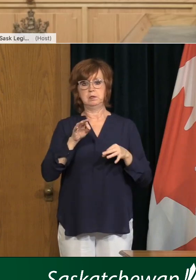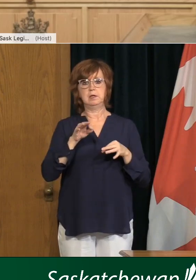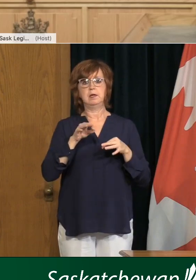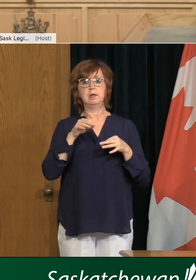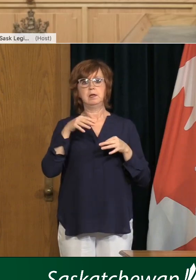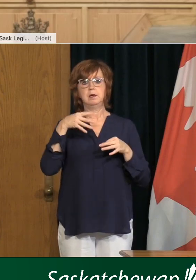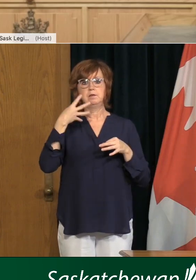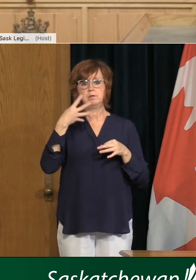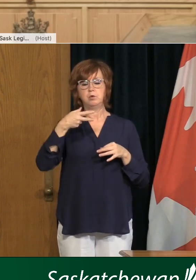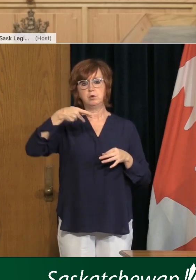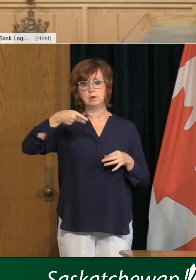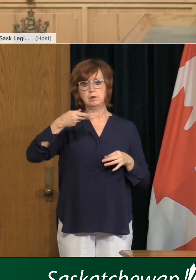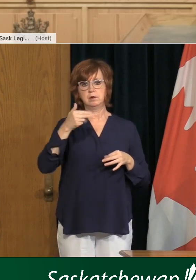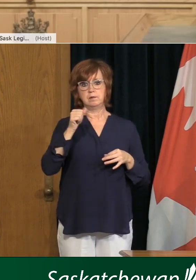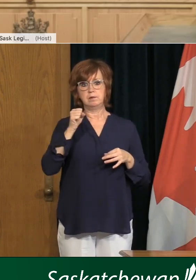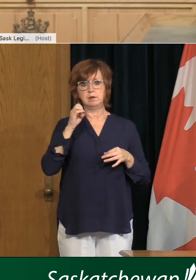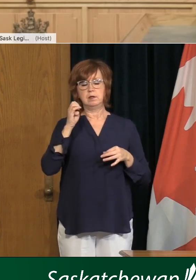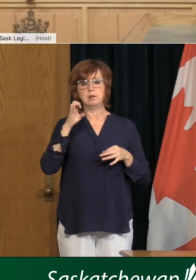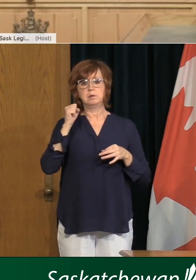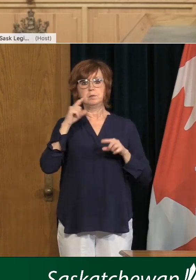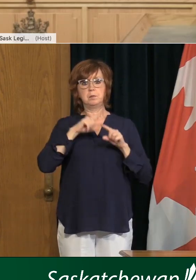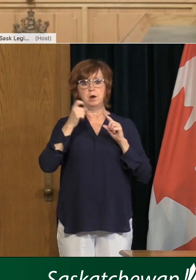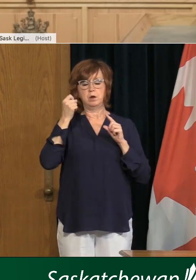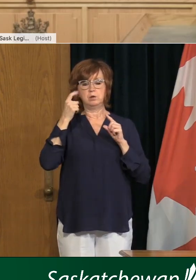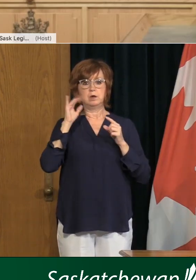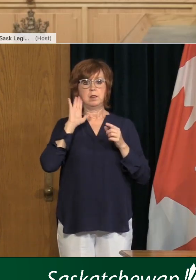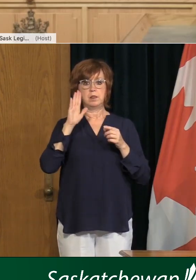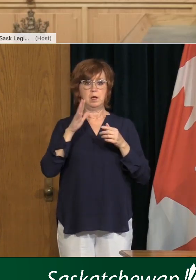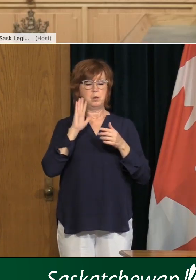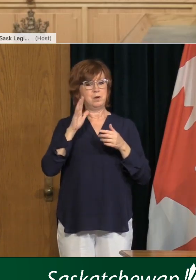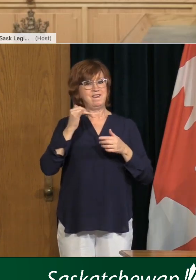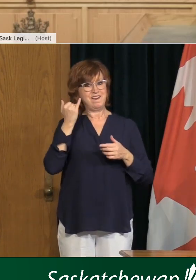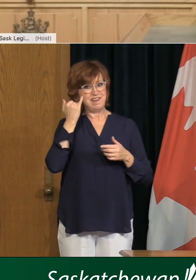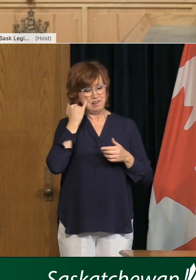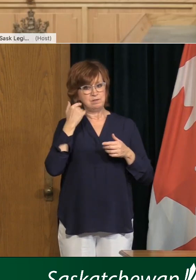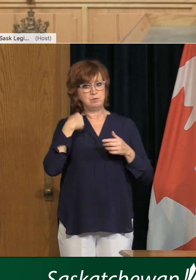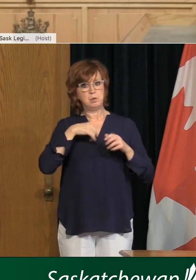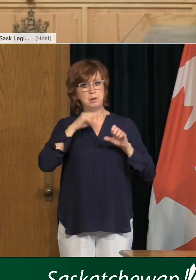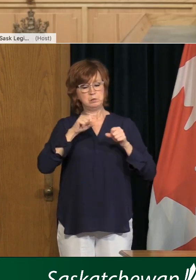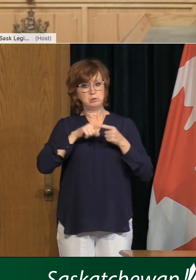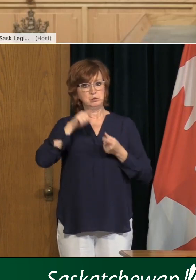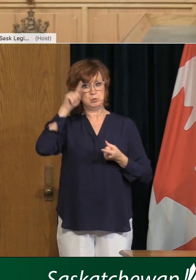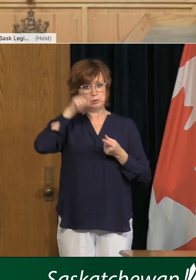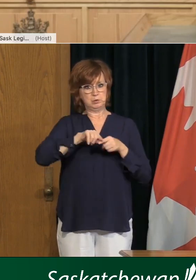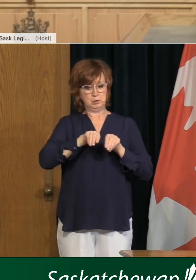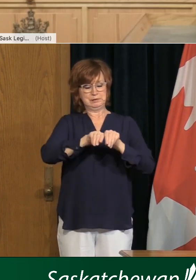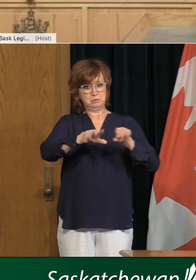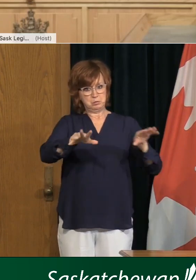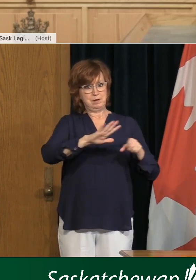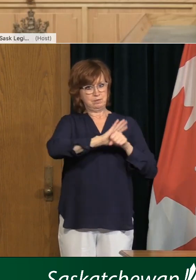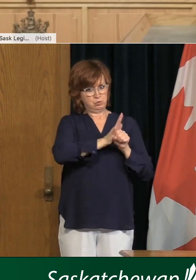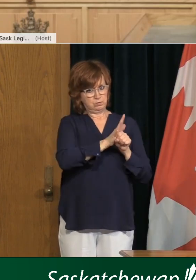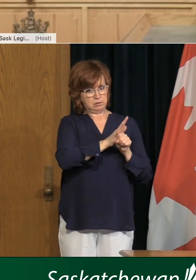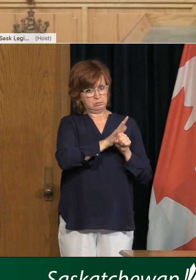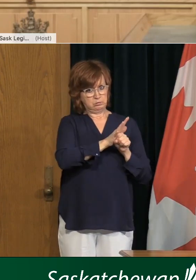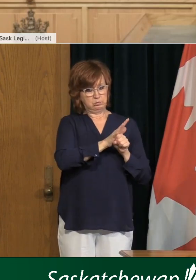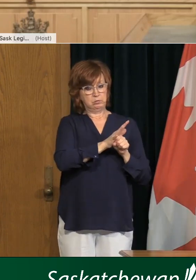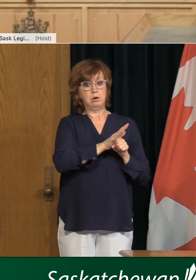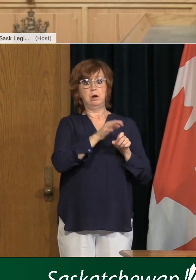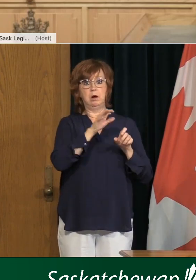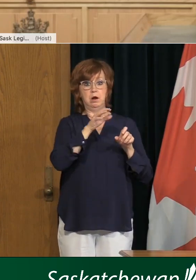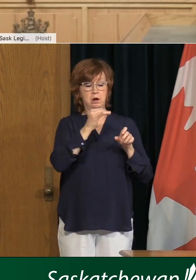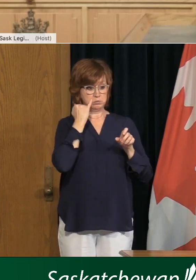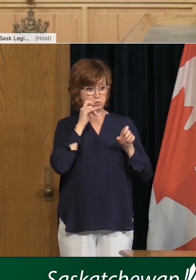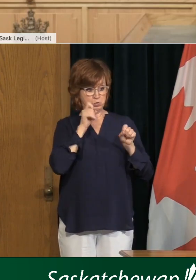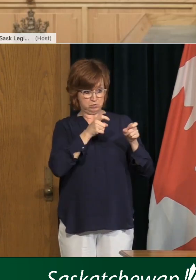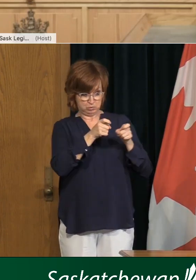contingent on our ability to successfully limit the spread of COVID-19 cases, which we will continue to monitor through